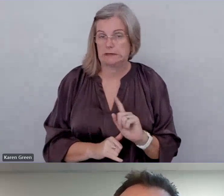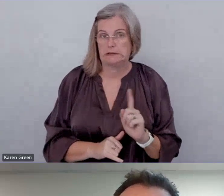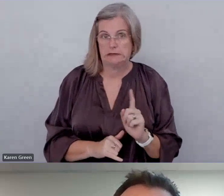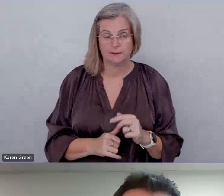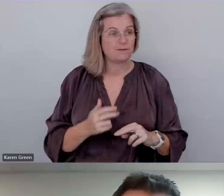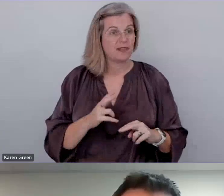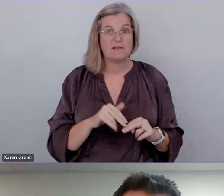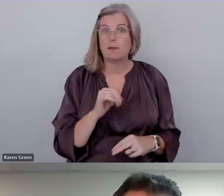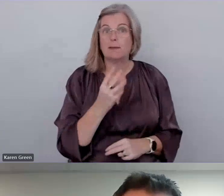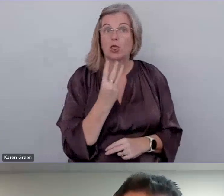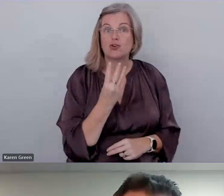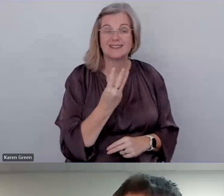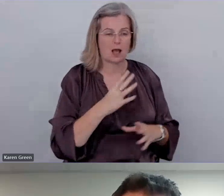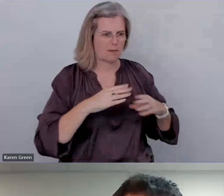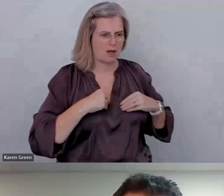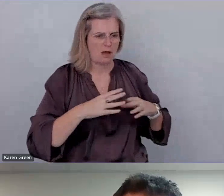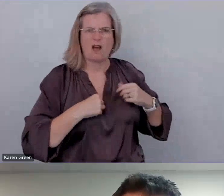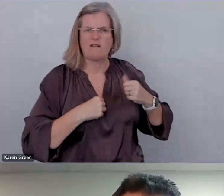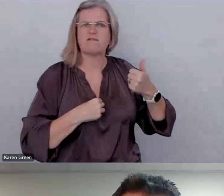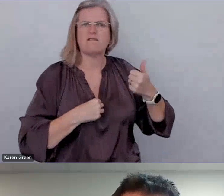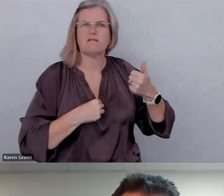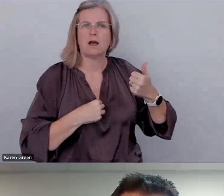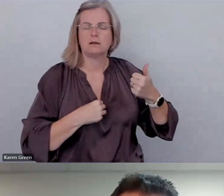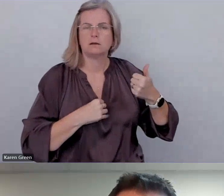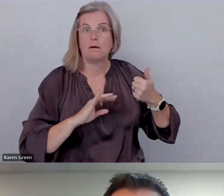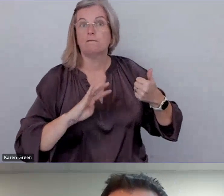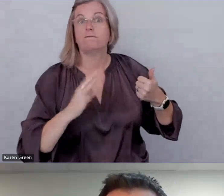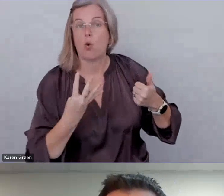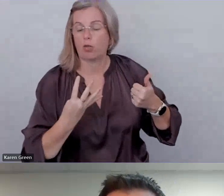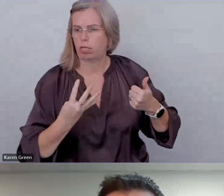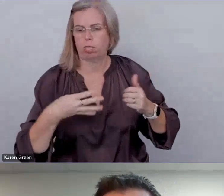still have prolonged symptoms after your 4th infection.